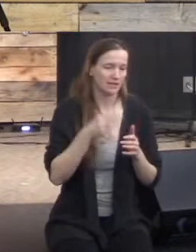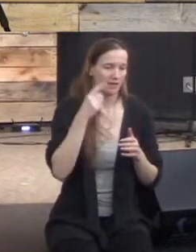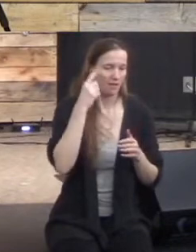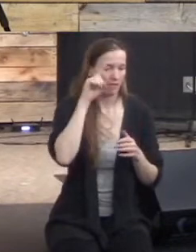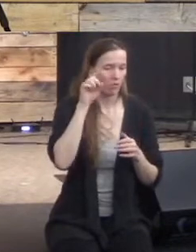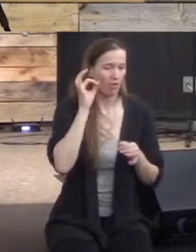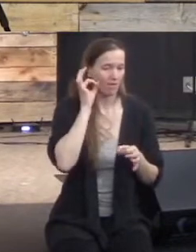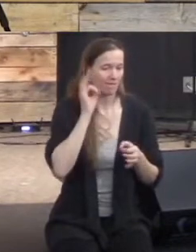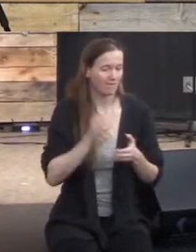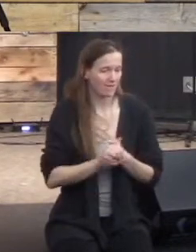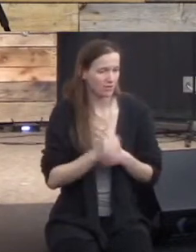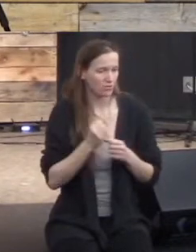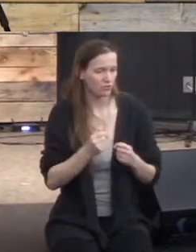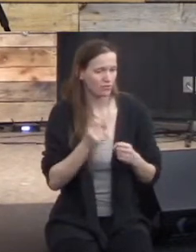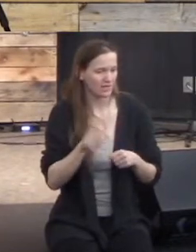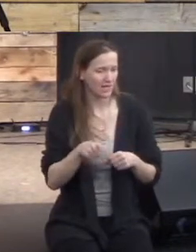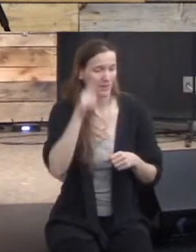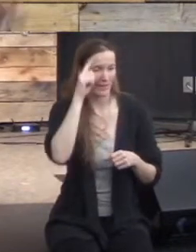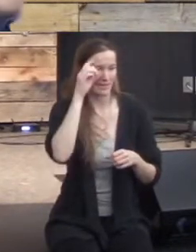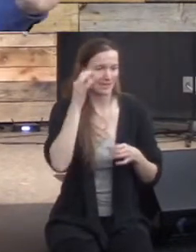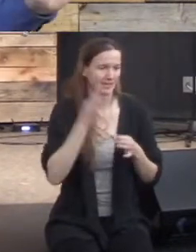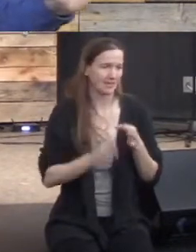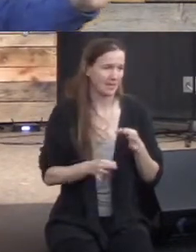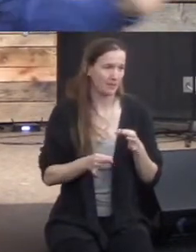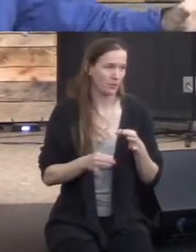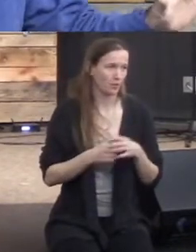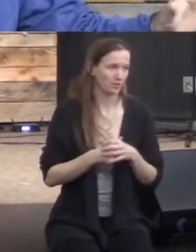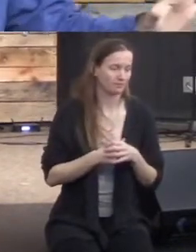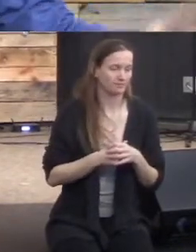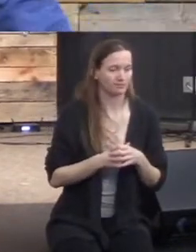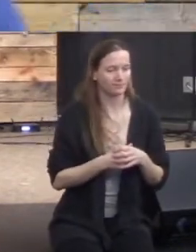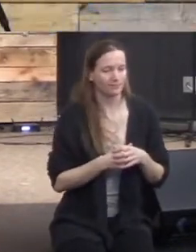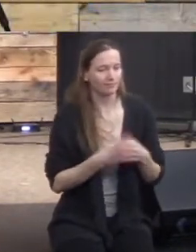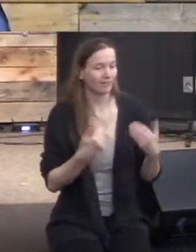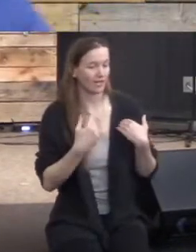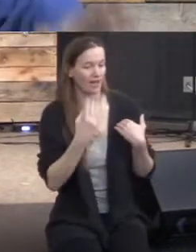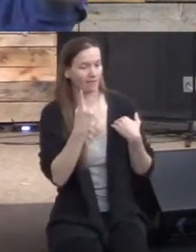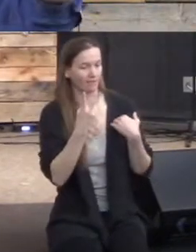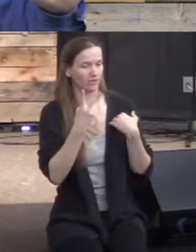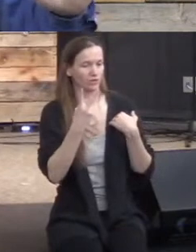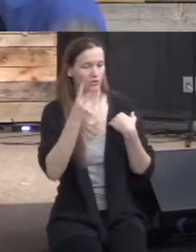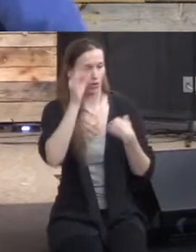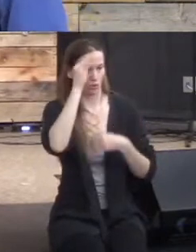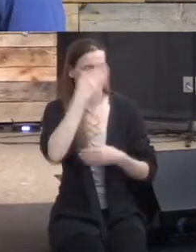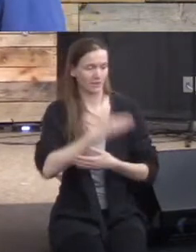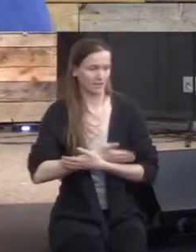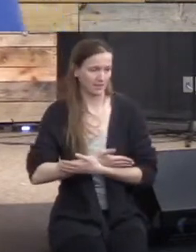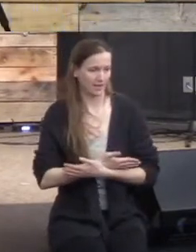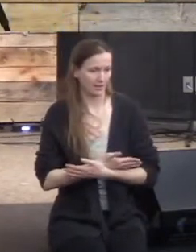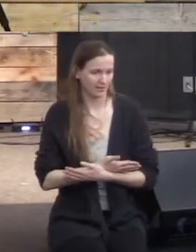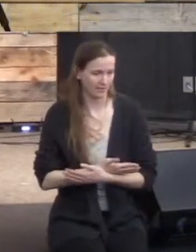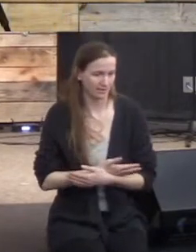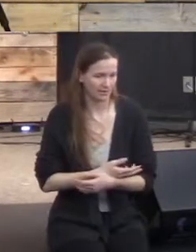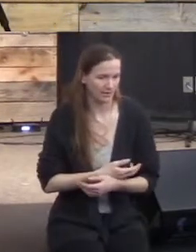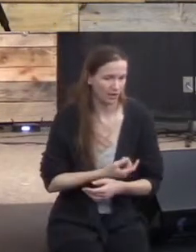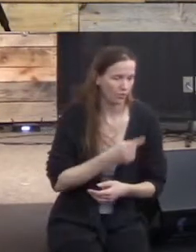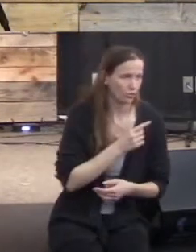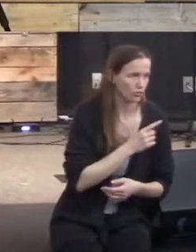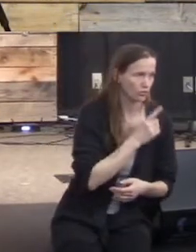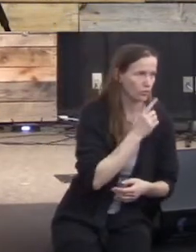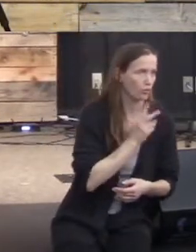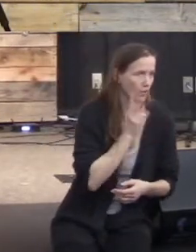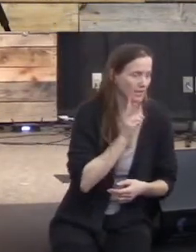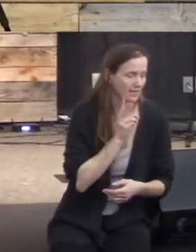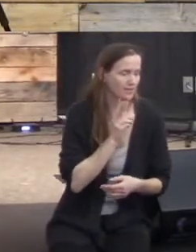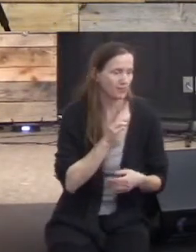He had two boys, Jacob and Esau. They were twins, but they didn't come out at the same time. Thank the Lord. Esau was